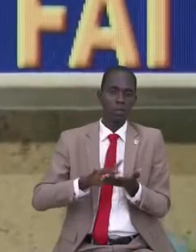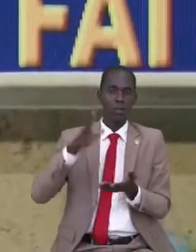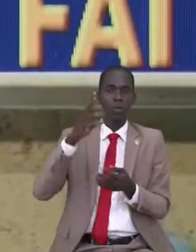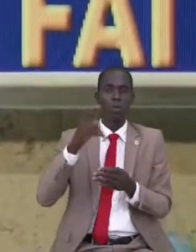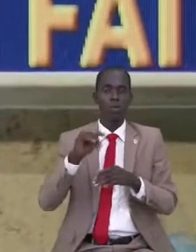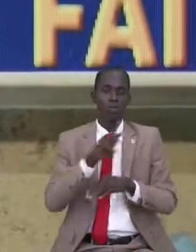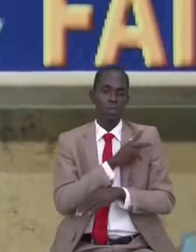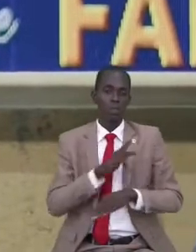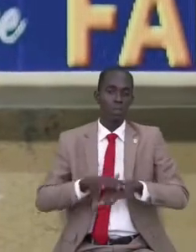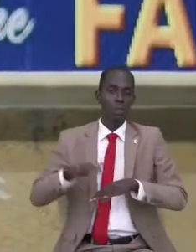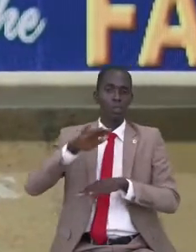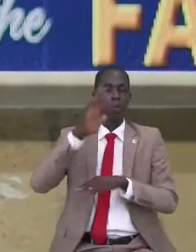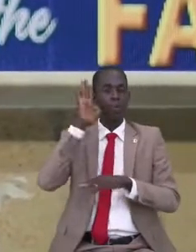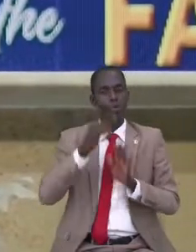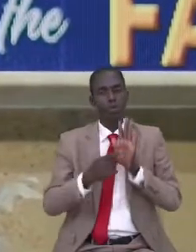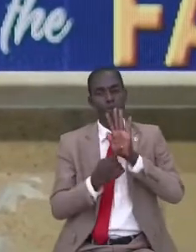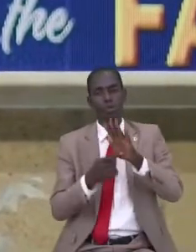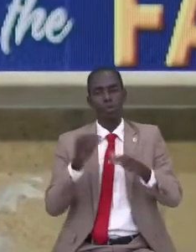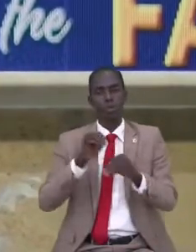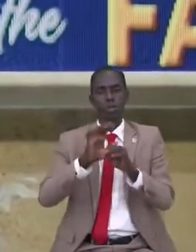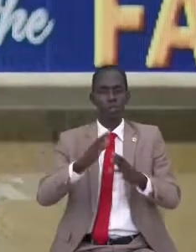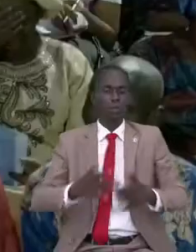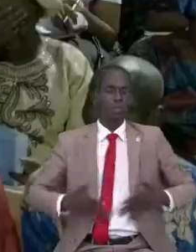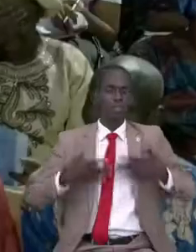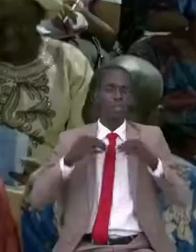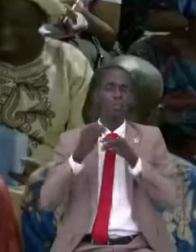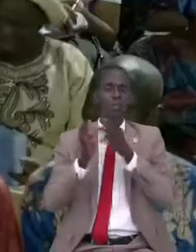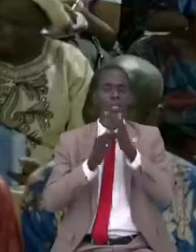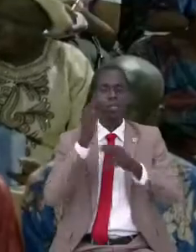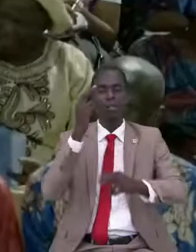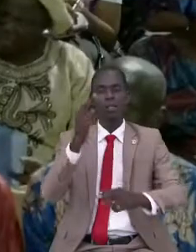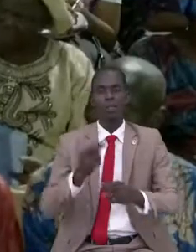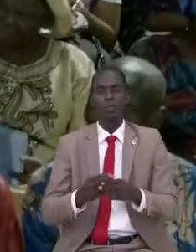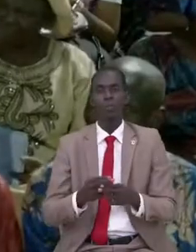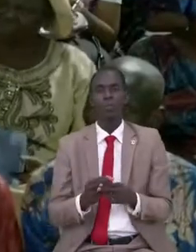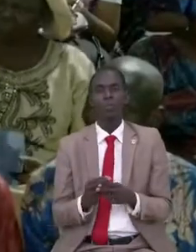will reflect in your life in Jesus' name.